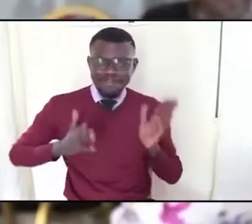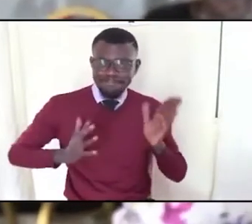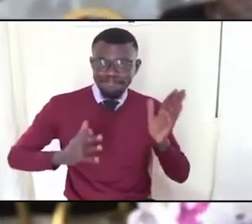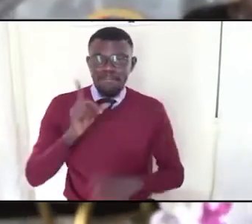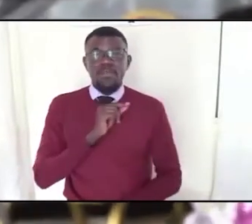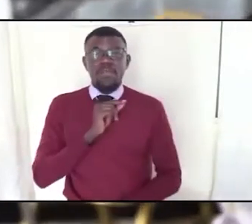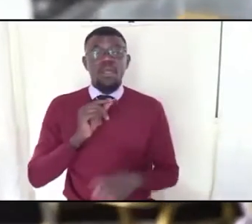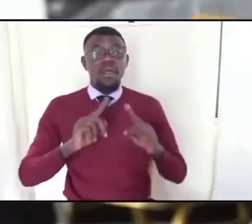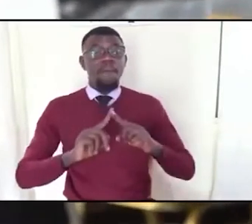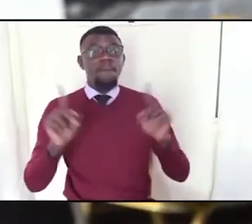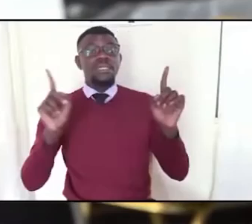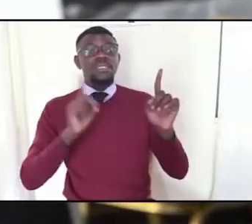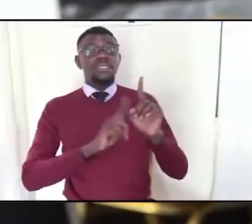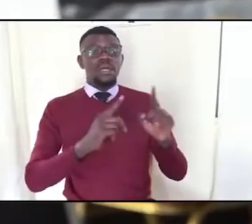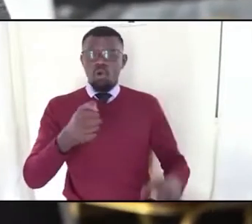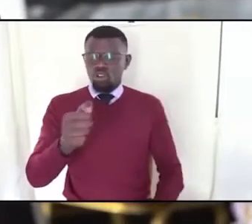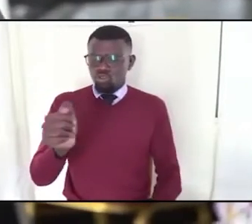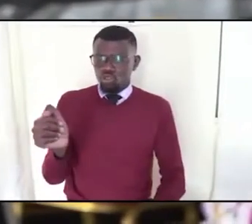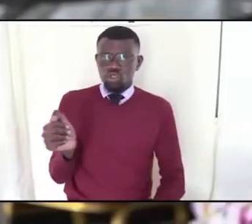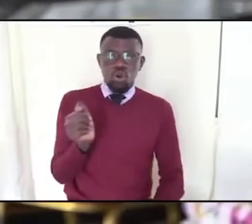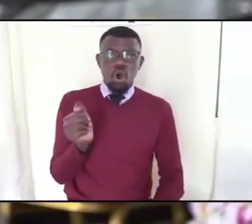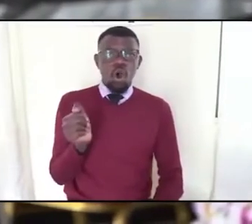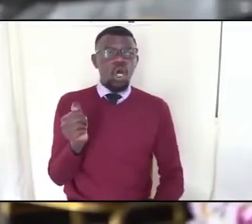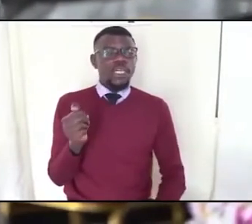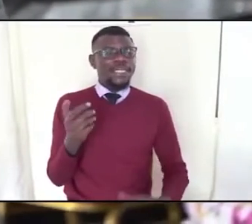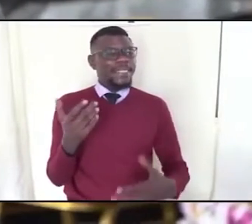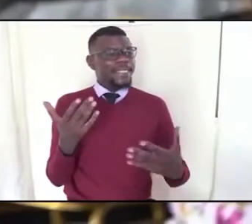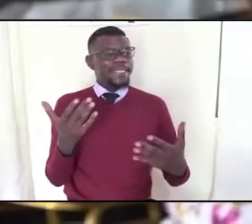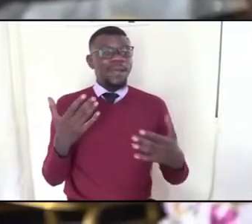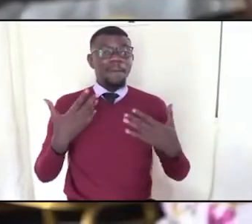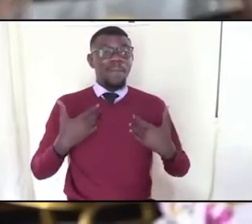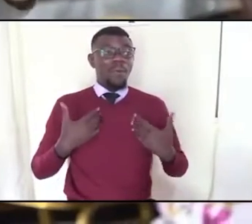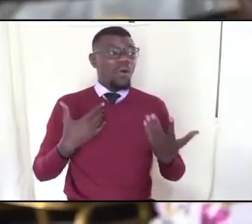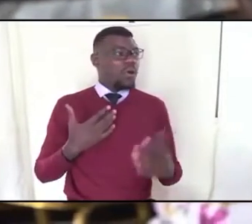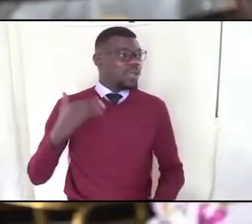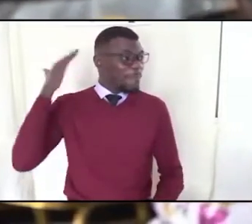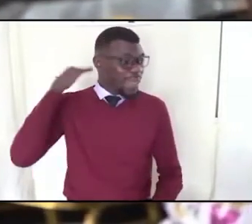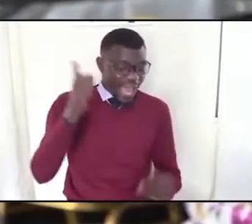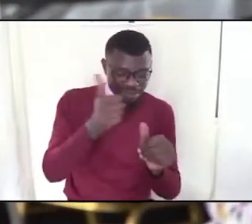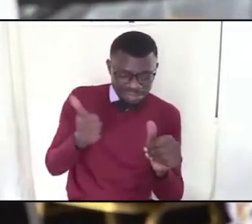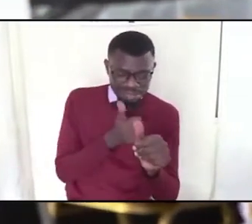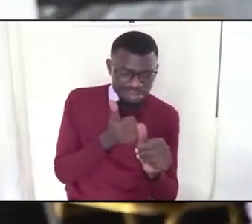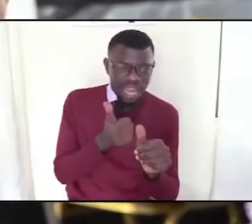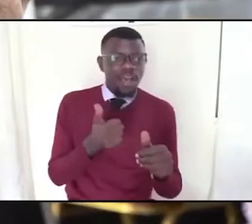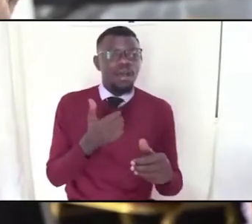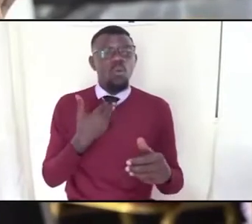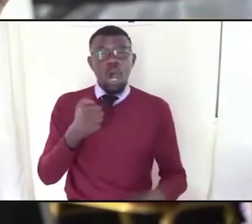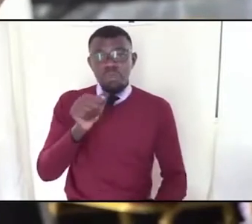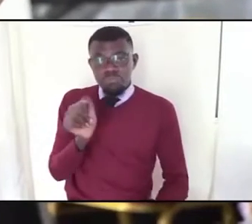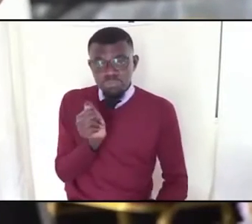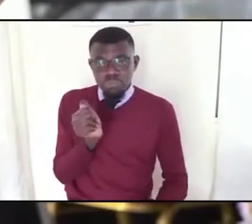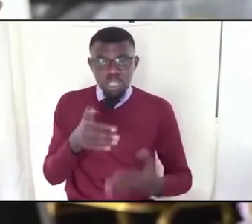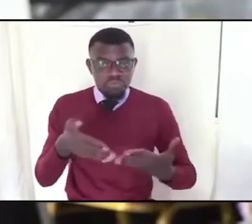But before she could open her door, people were already with her. She tried closing behind